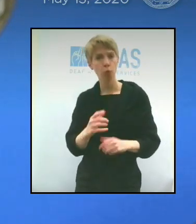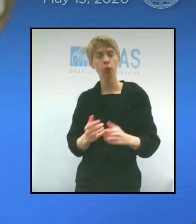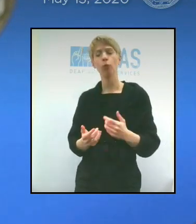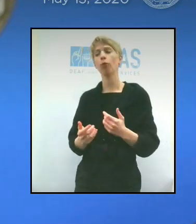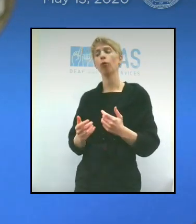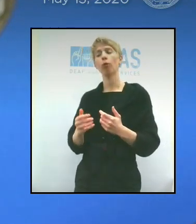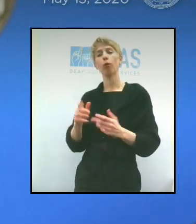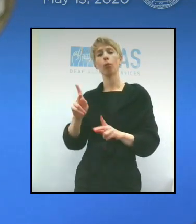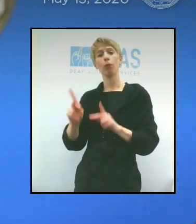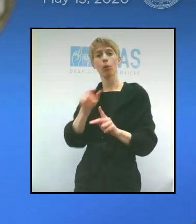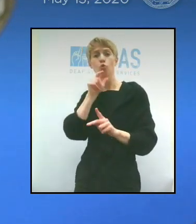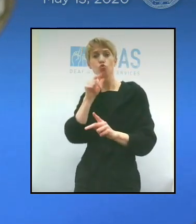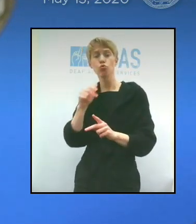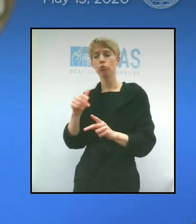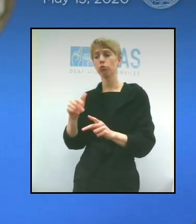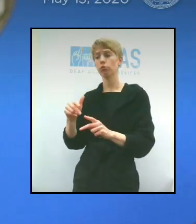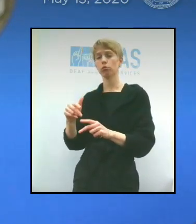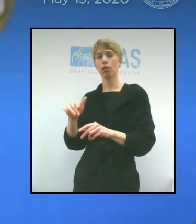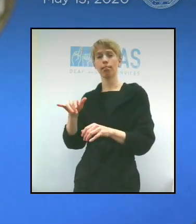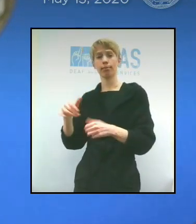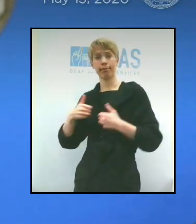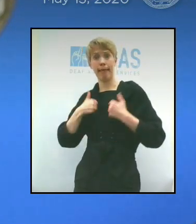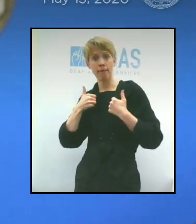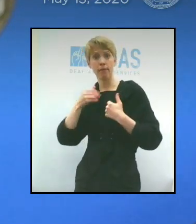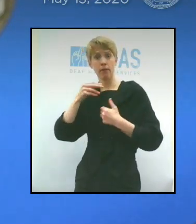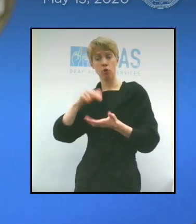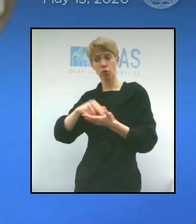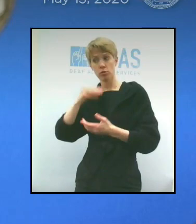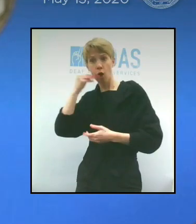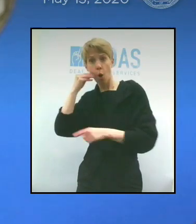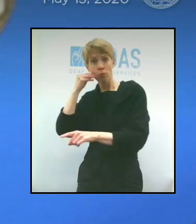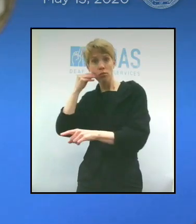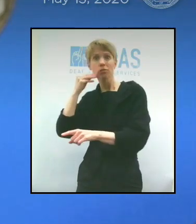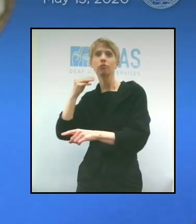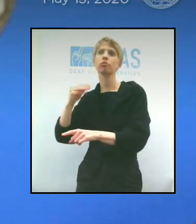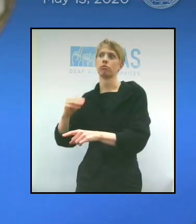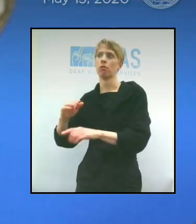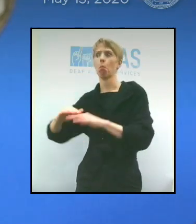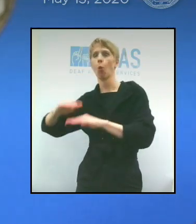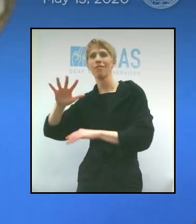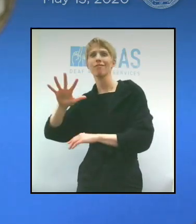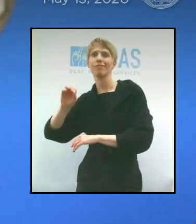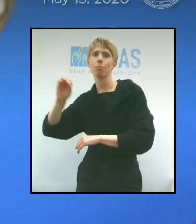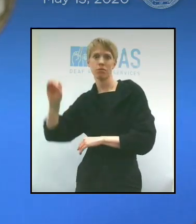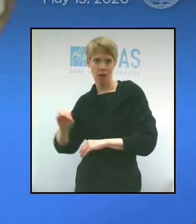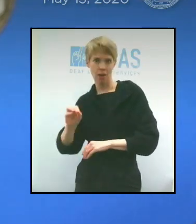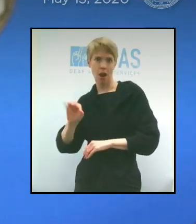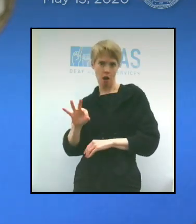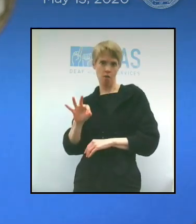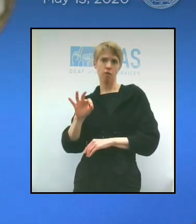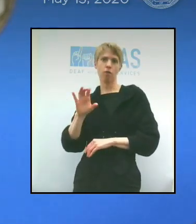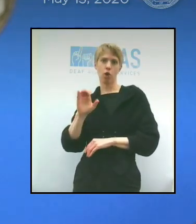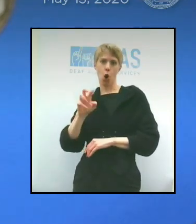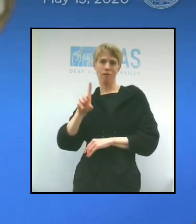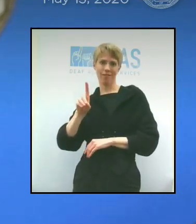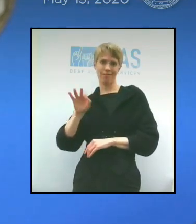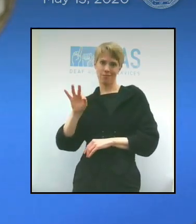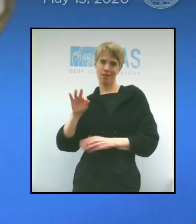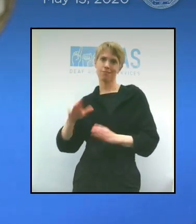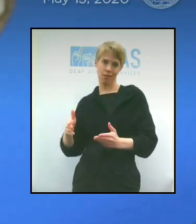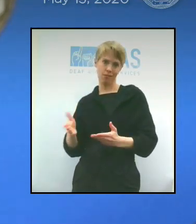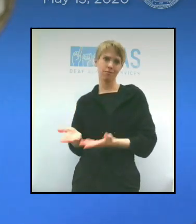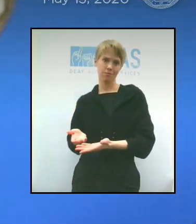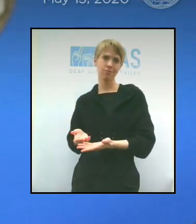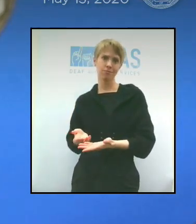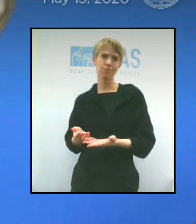week. We do know that when it comes to hospitalizations, people who are not in a nursing home make up a majority of individuals